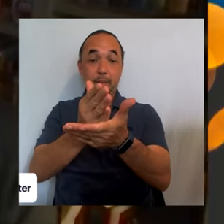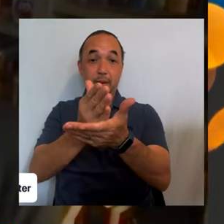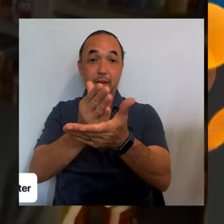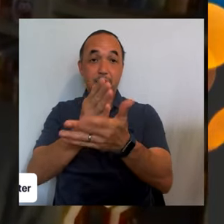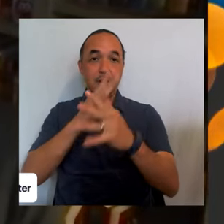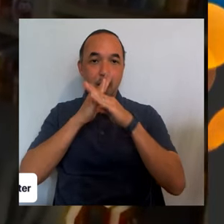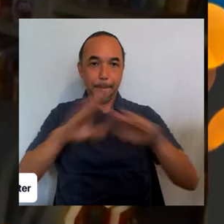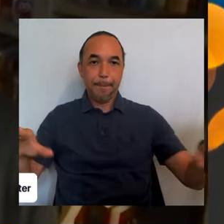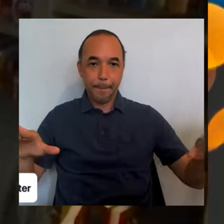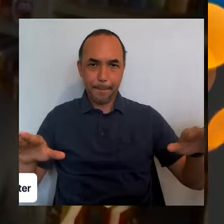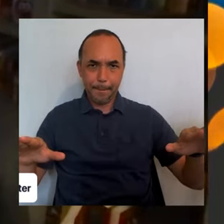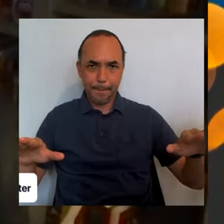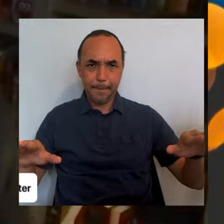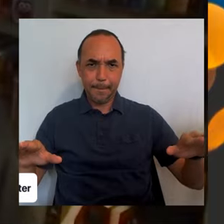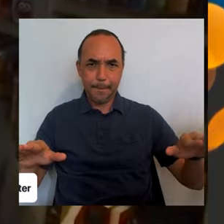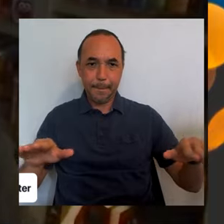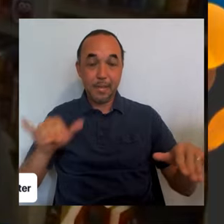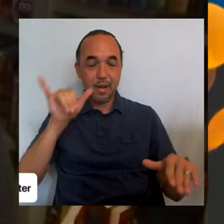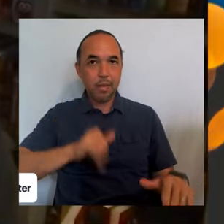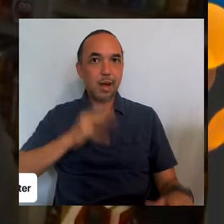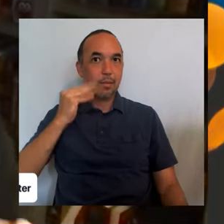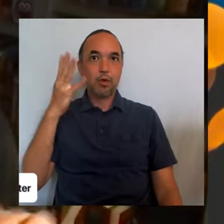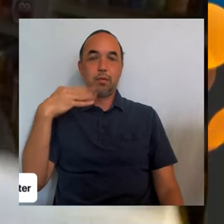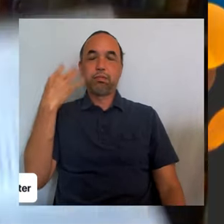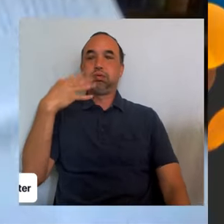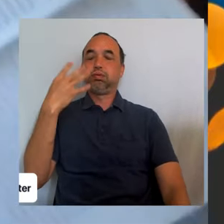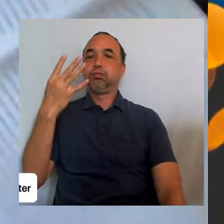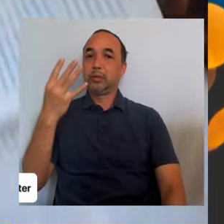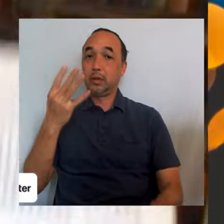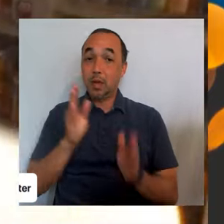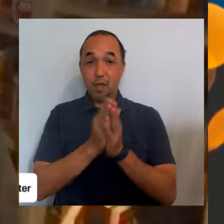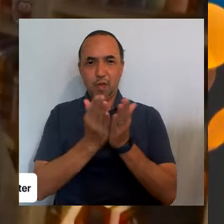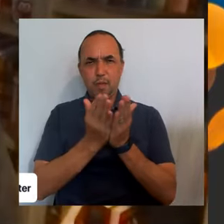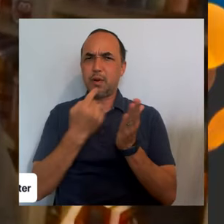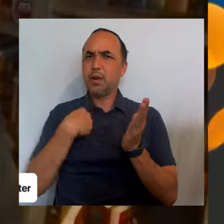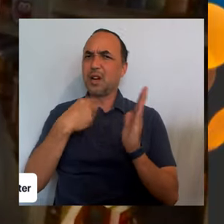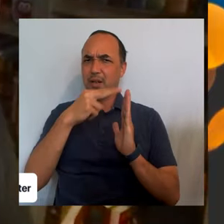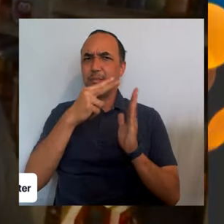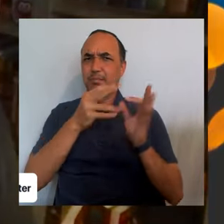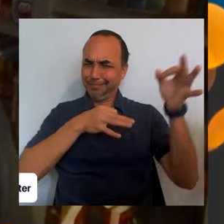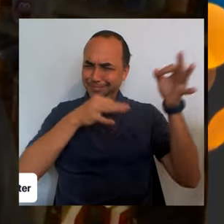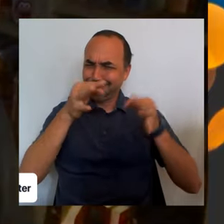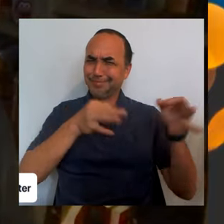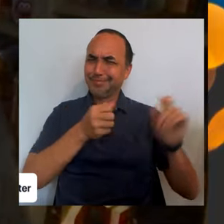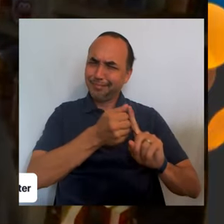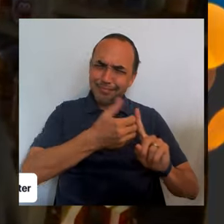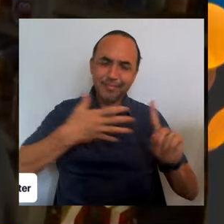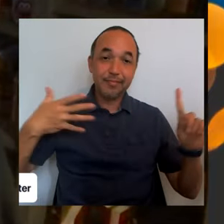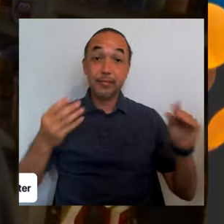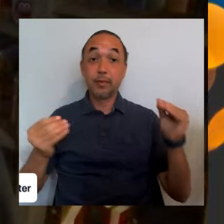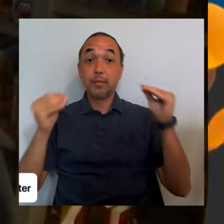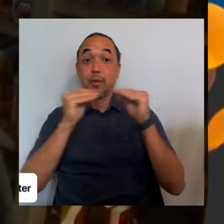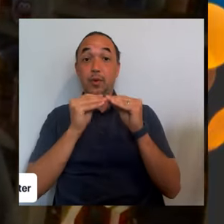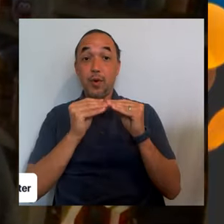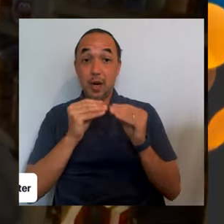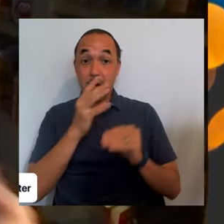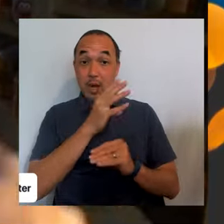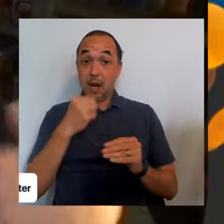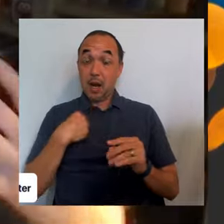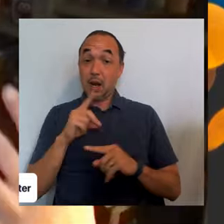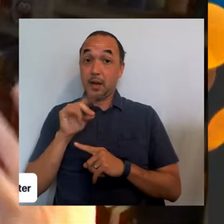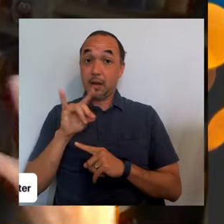experience. I go into great detail here. And I did take pictures